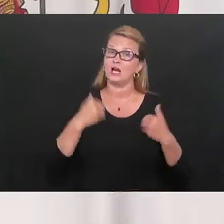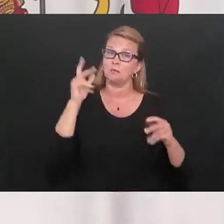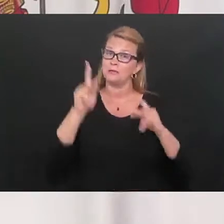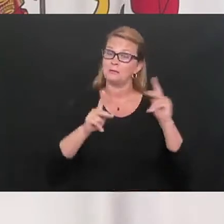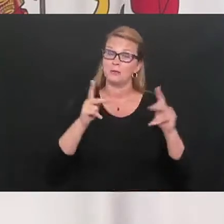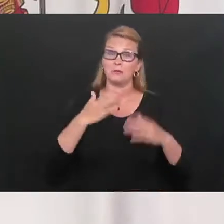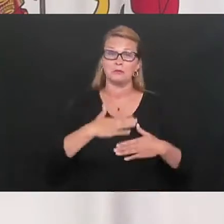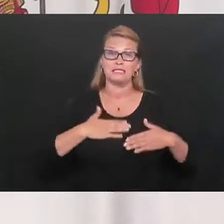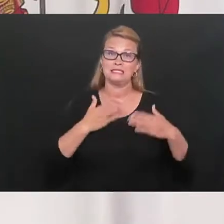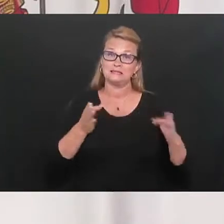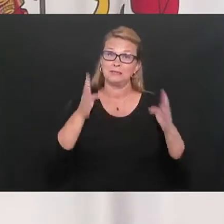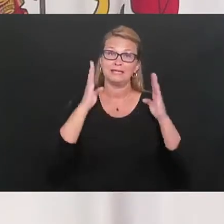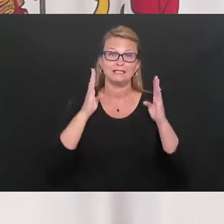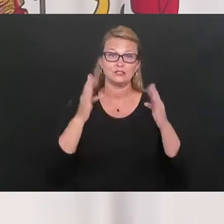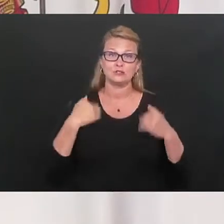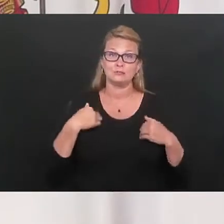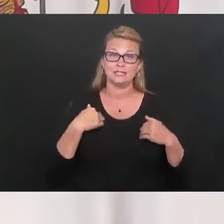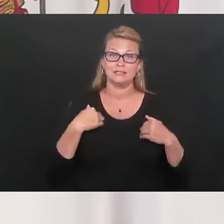listen. The